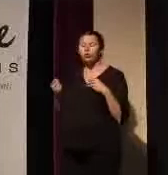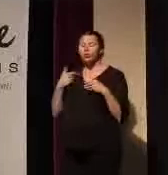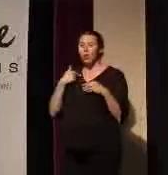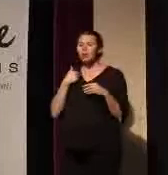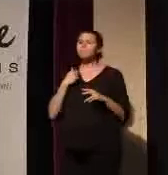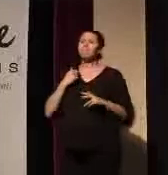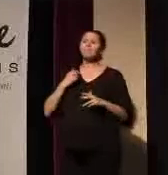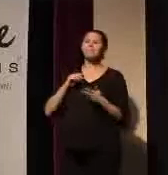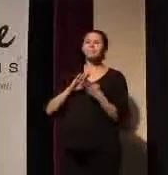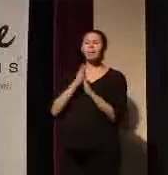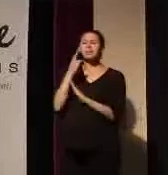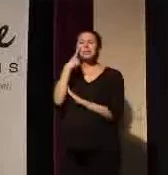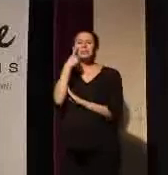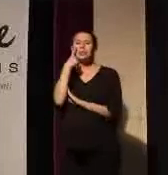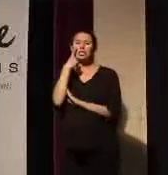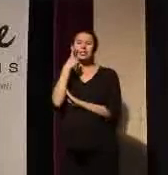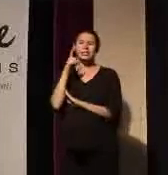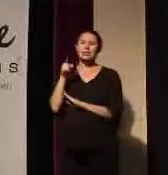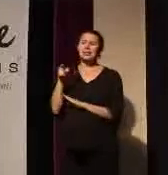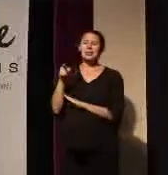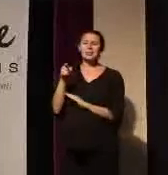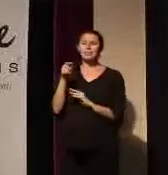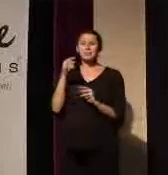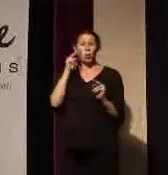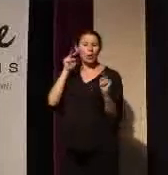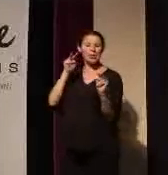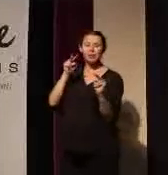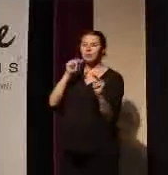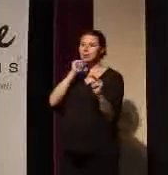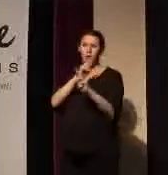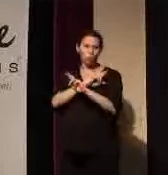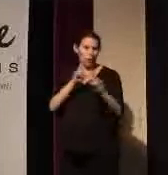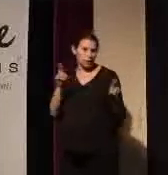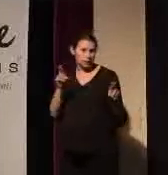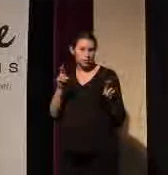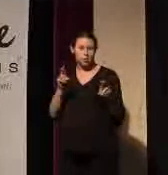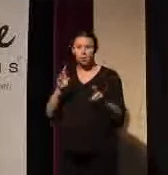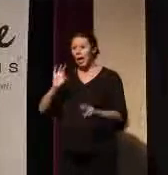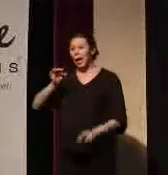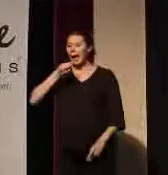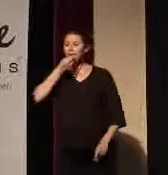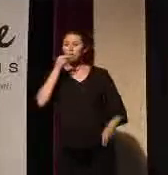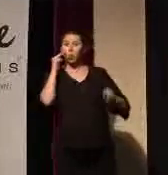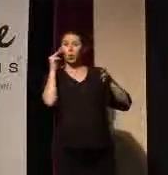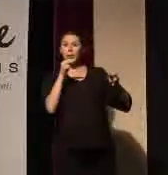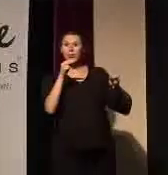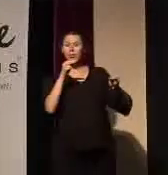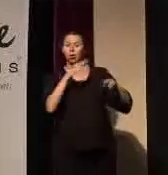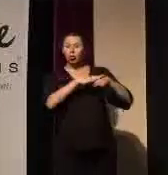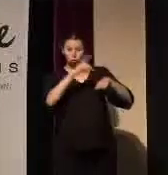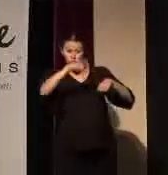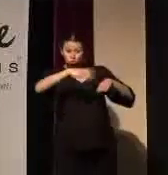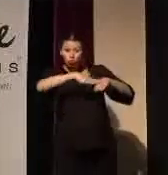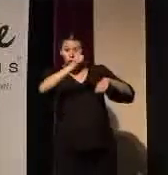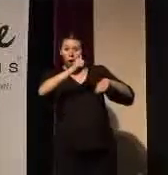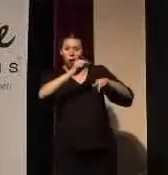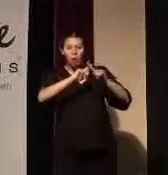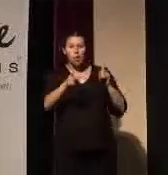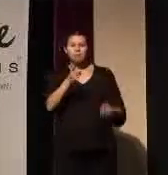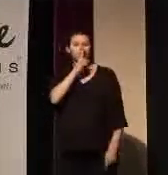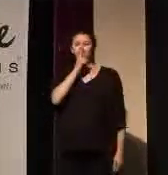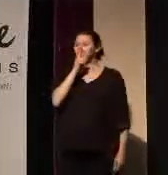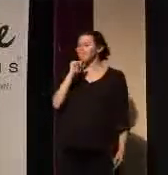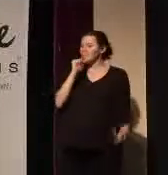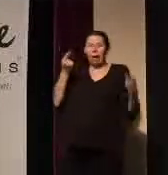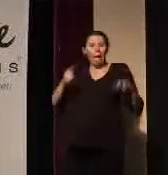seemed to me that witnesses were not prepared. It seemed to me that expert witnesses who should have been called were not being called. And in